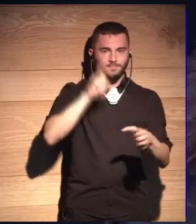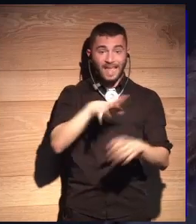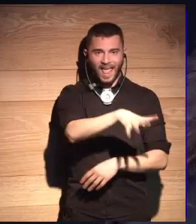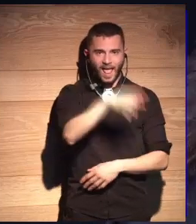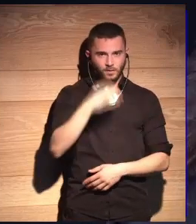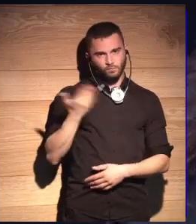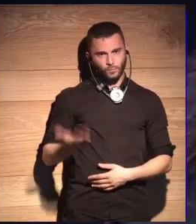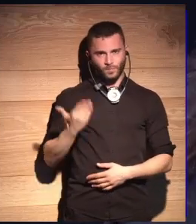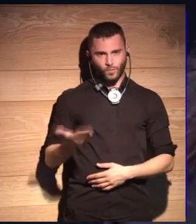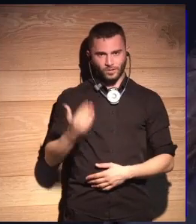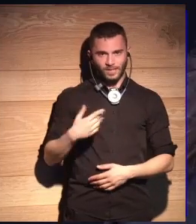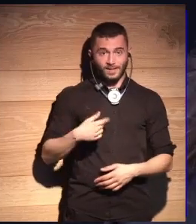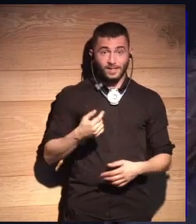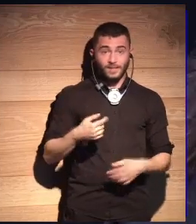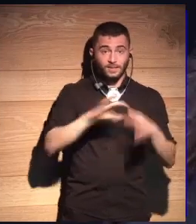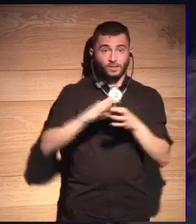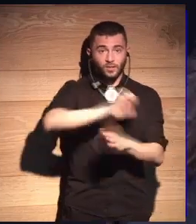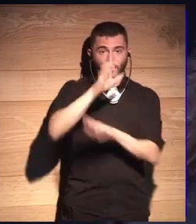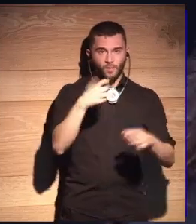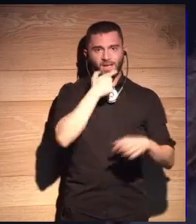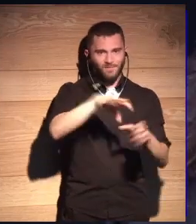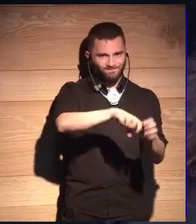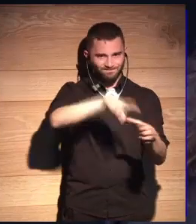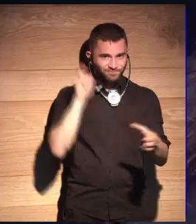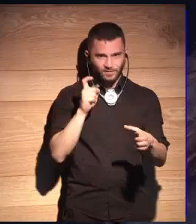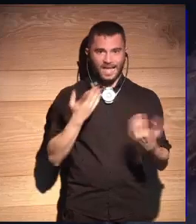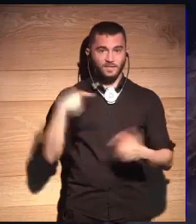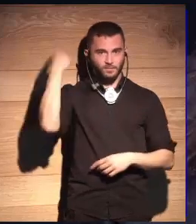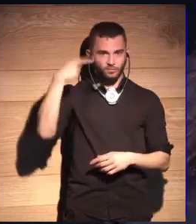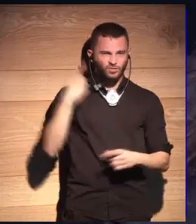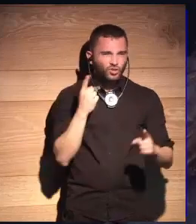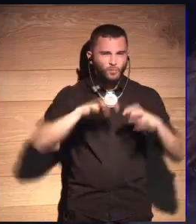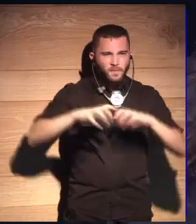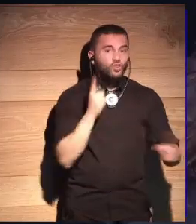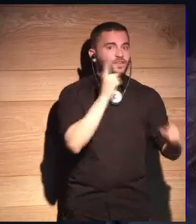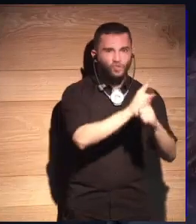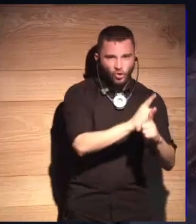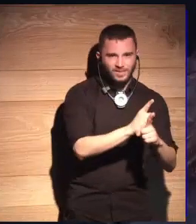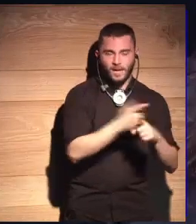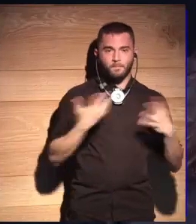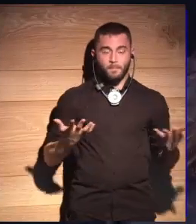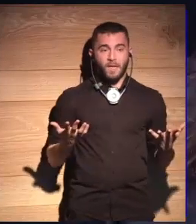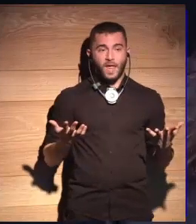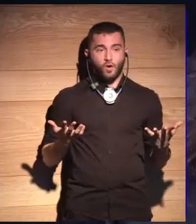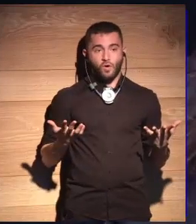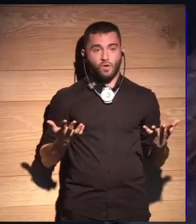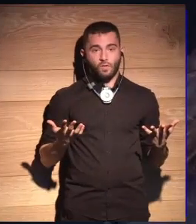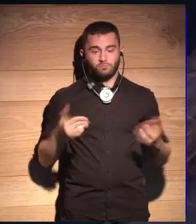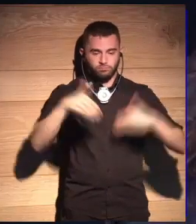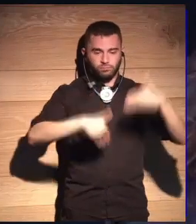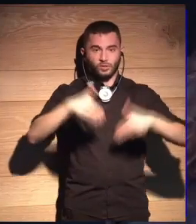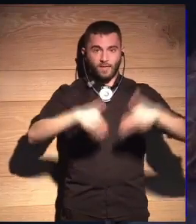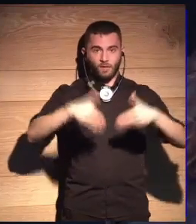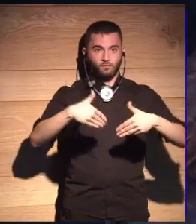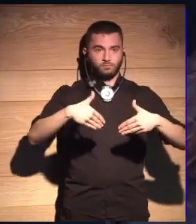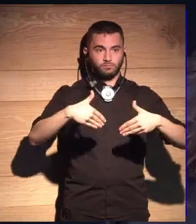anti-London movement, but there wasn't a vote about that, so it became an anti-Brussels movement. I think that there is this